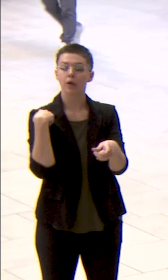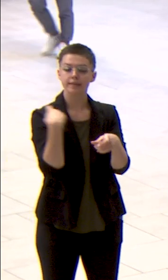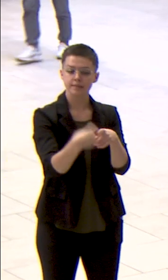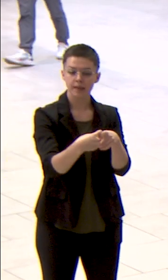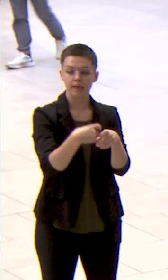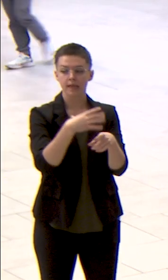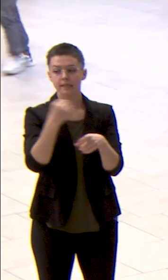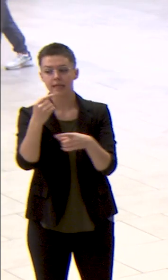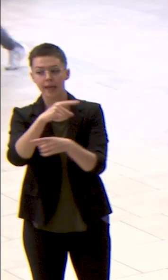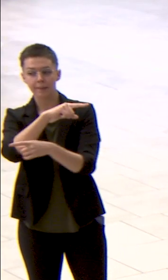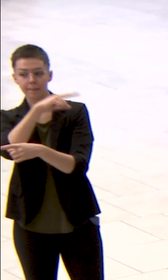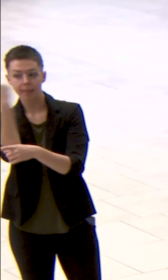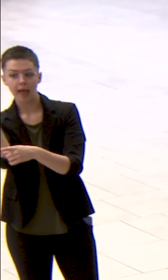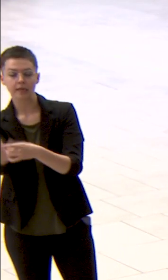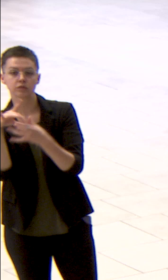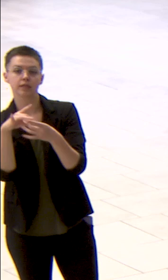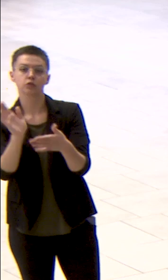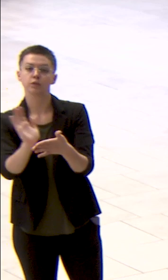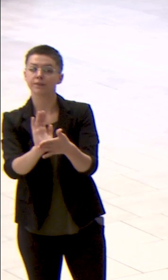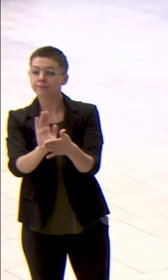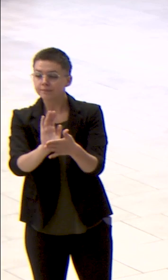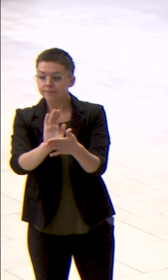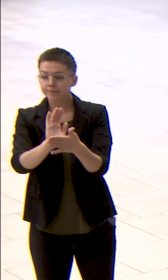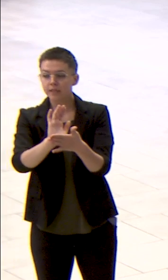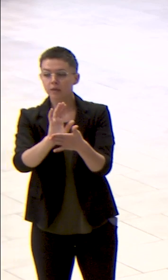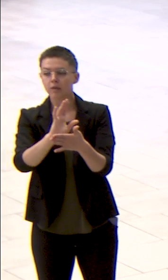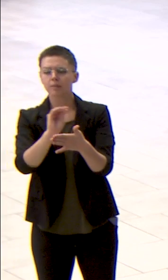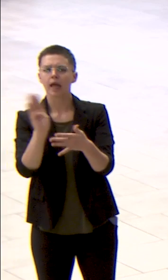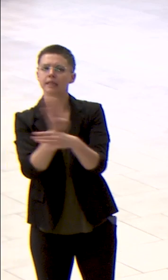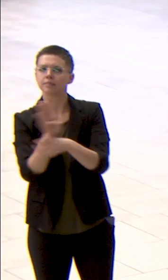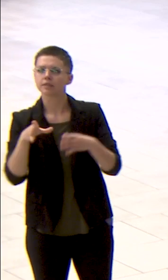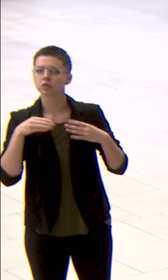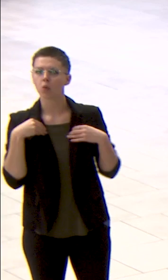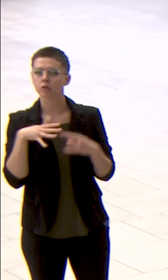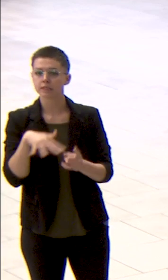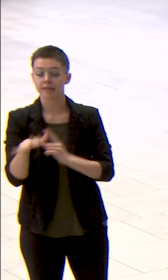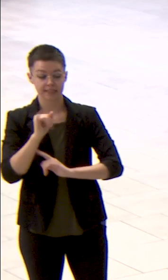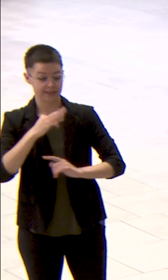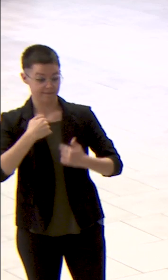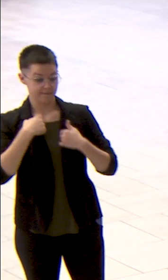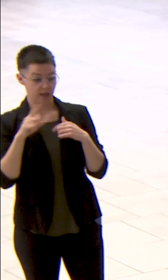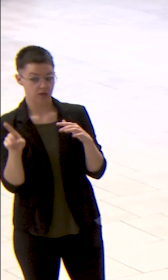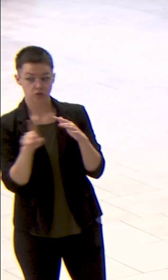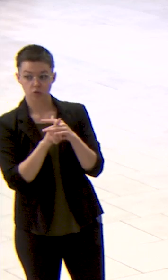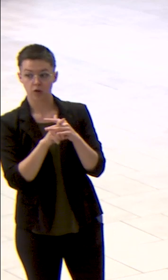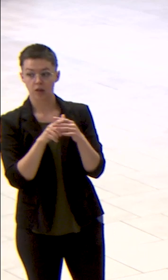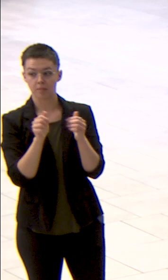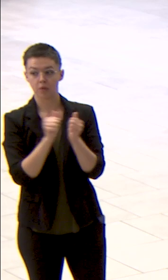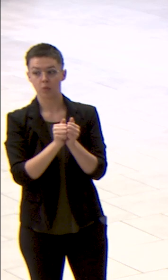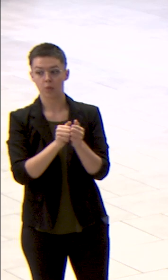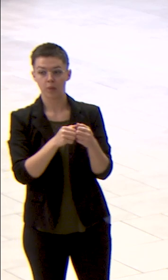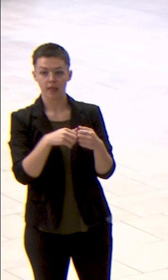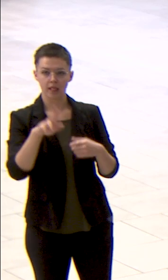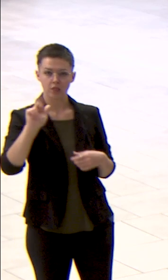and blacks on film and even in the entrepreneurial space. If I were to show up with a ranchero button-up